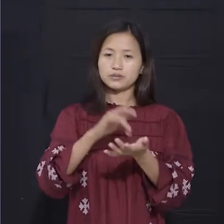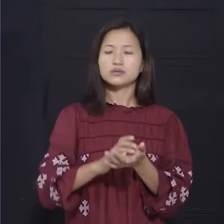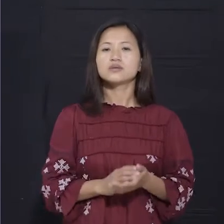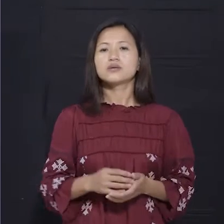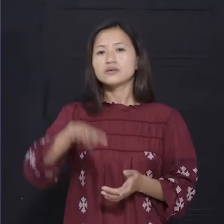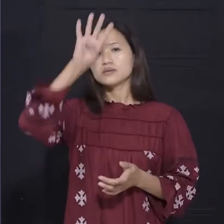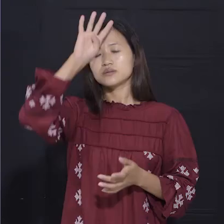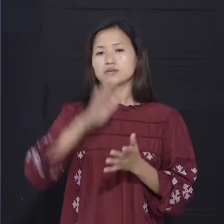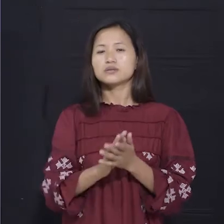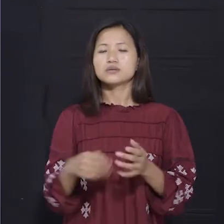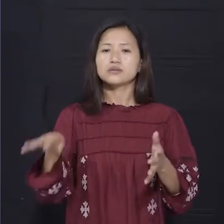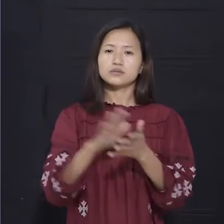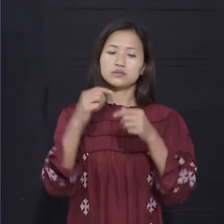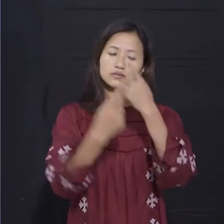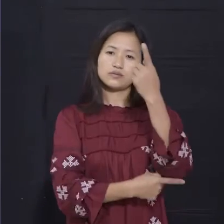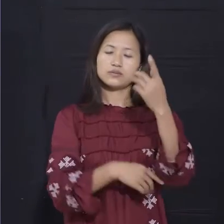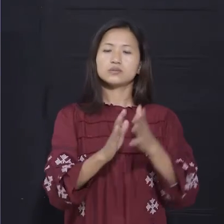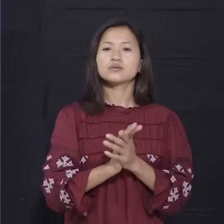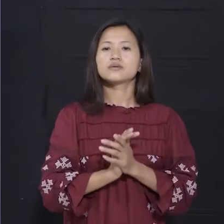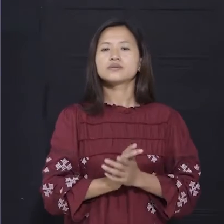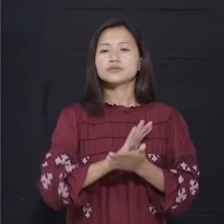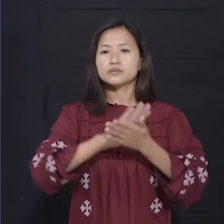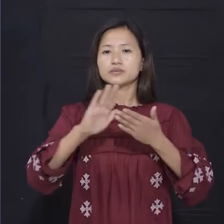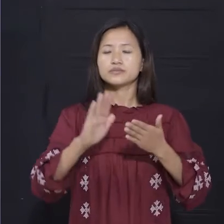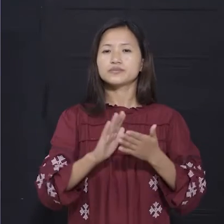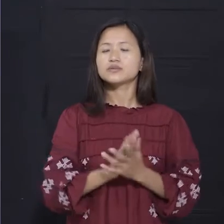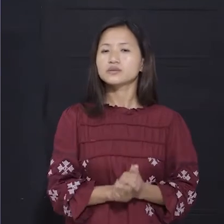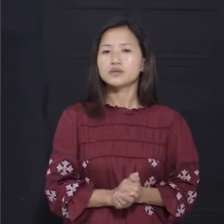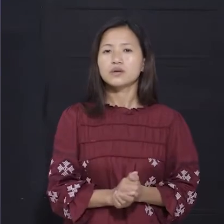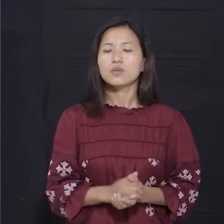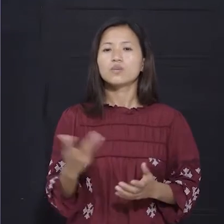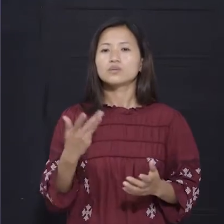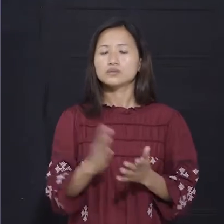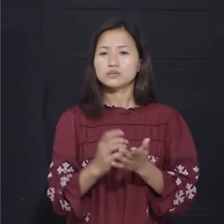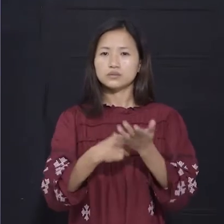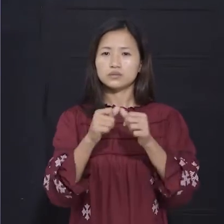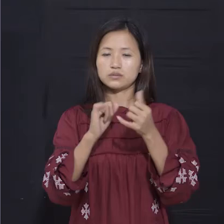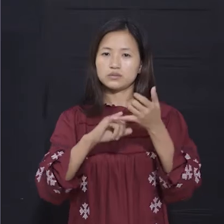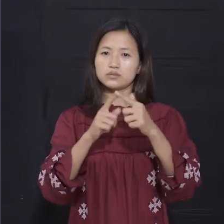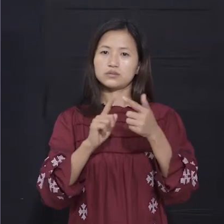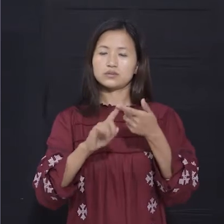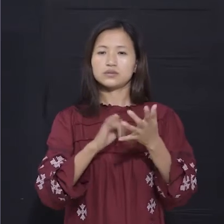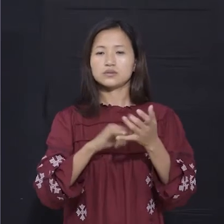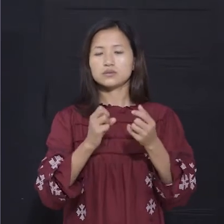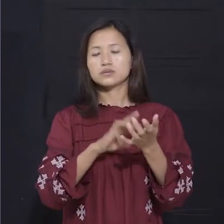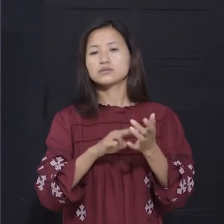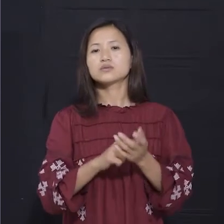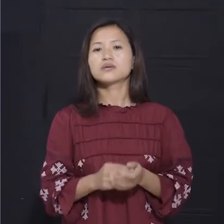Empire came to an end finally. So what was the reason for the decline? One of the reason was because